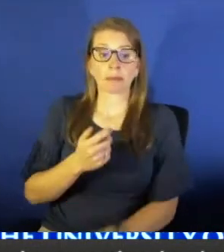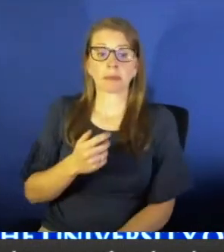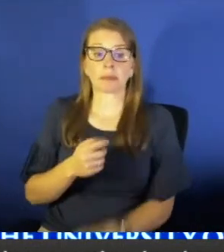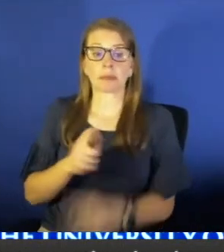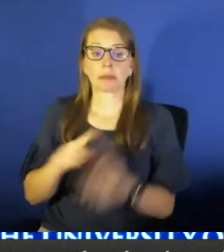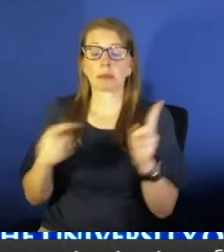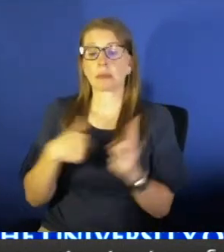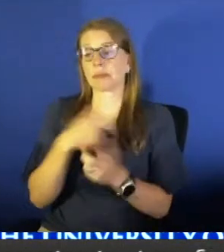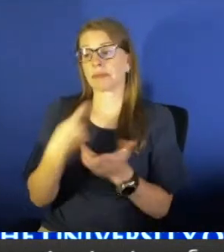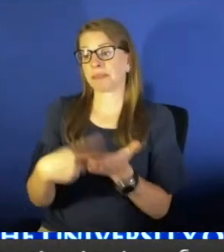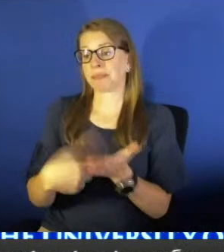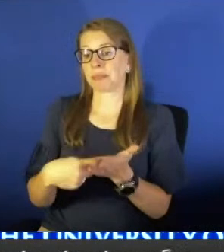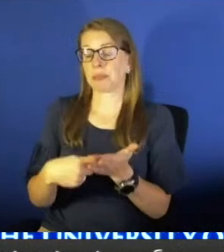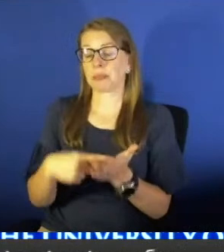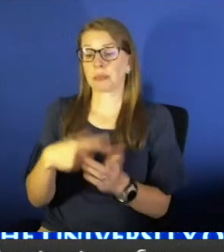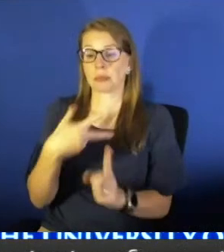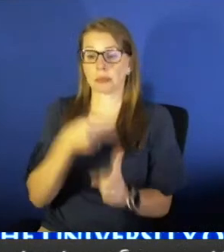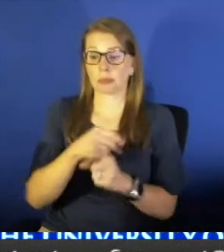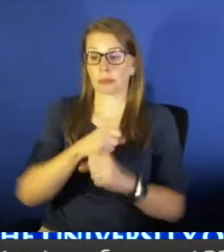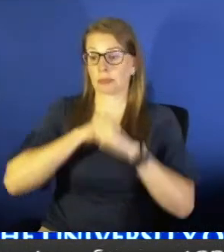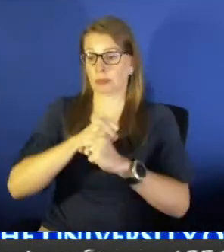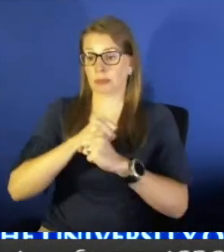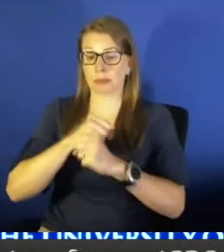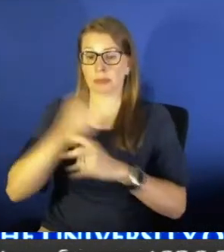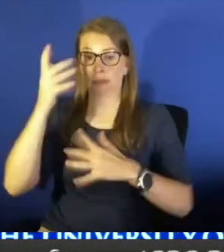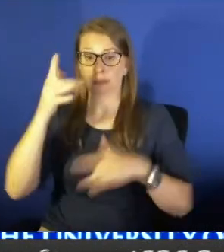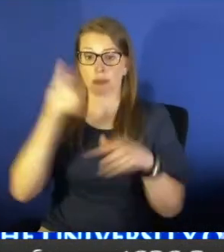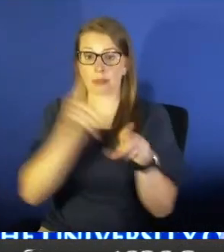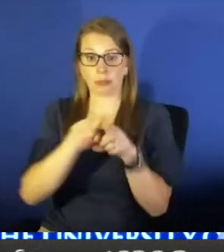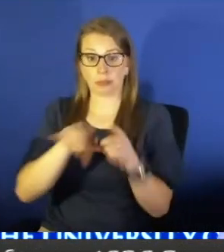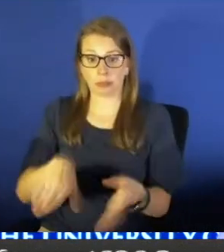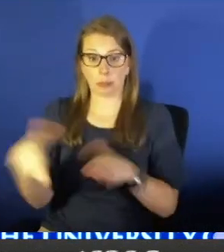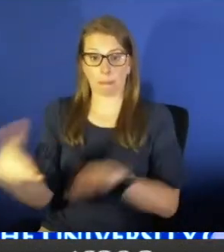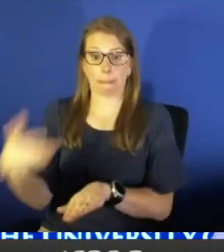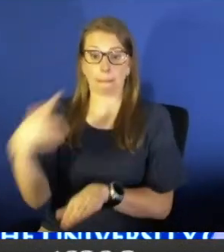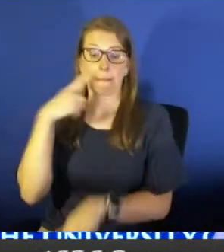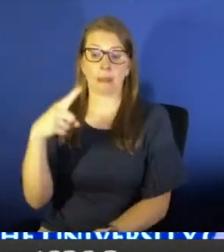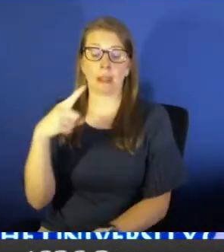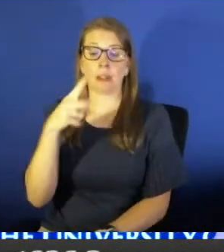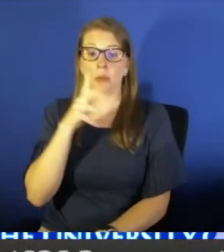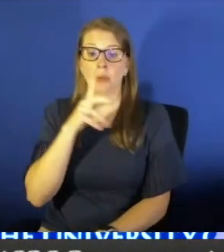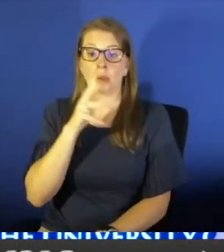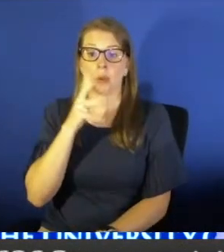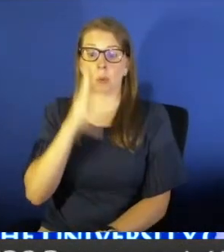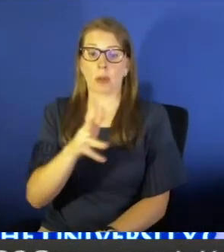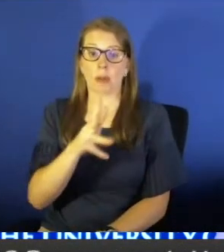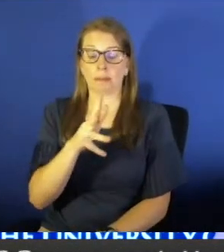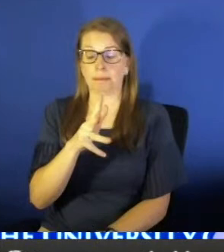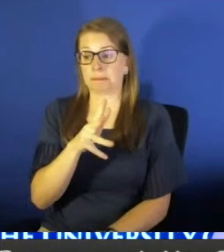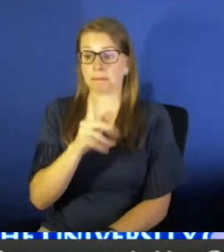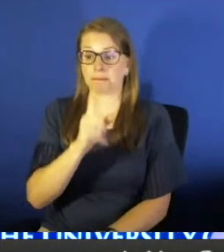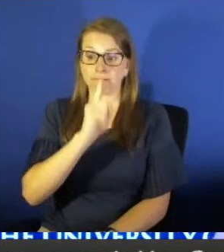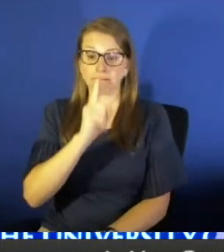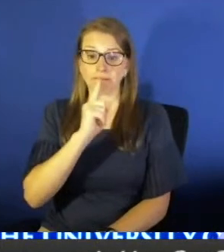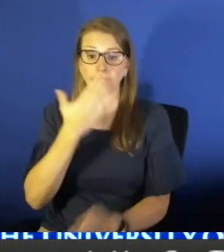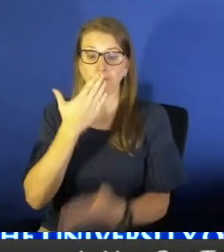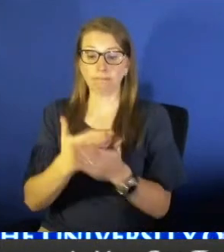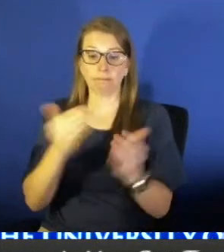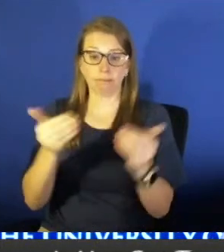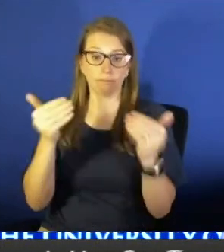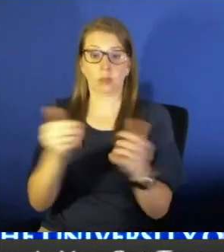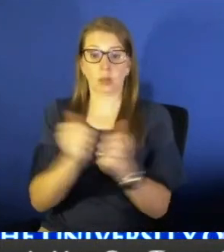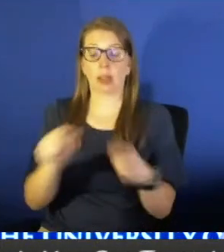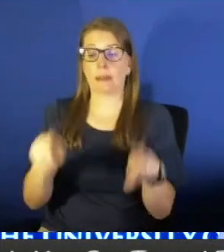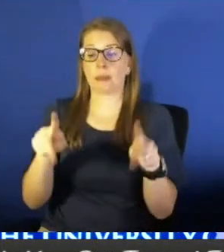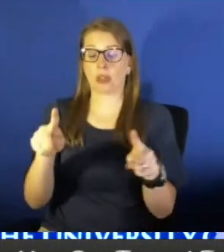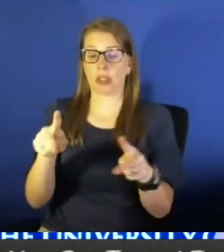for vaccine preventable disease and death, and I think it's going to be very good moving forward with the opportunities that we're going to